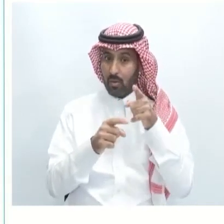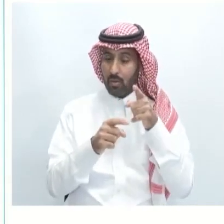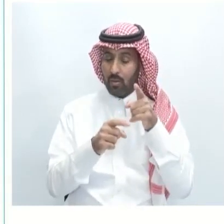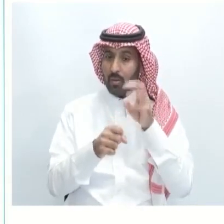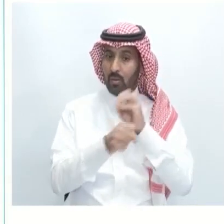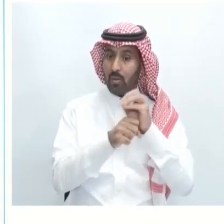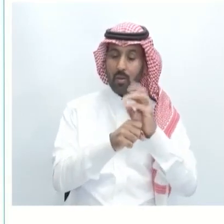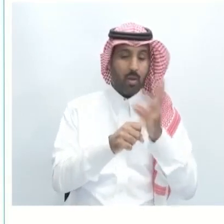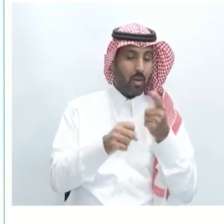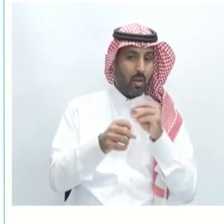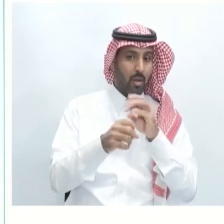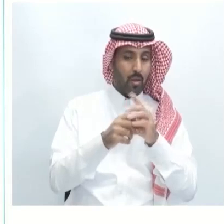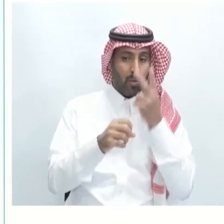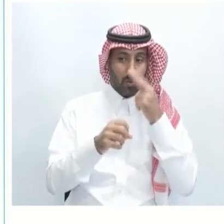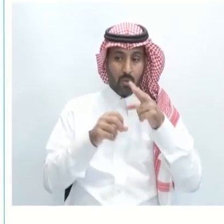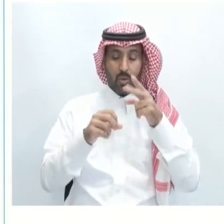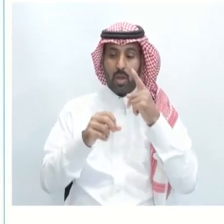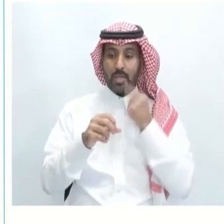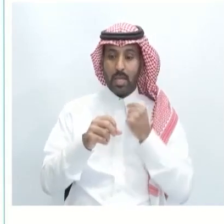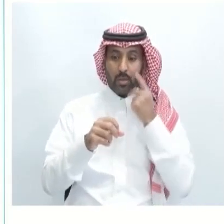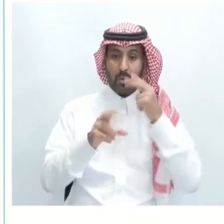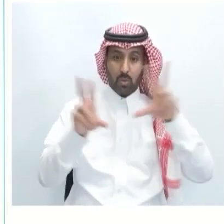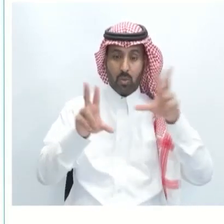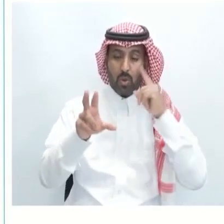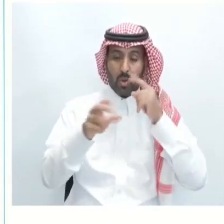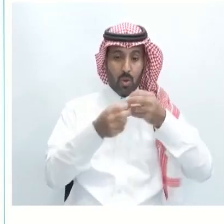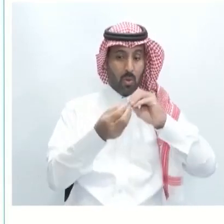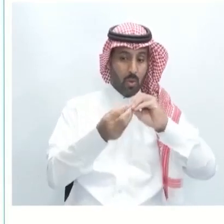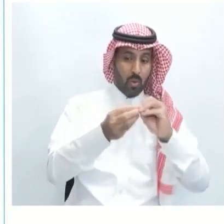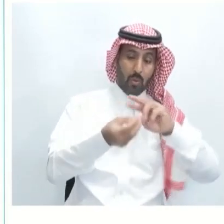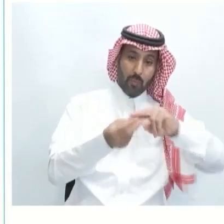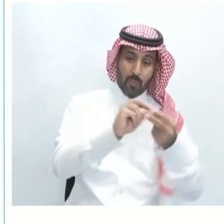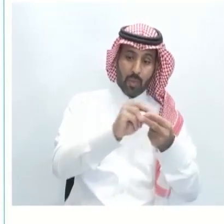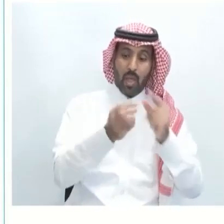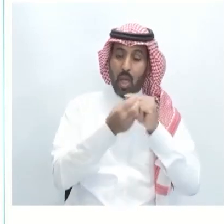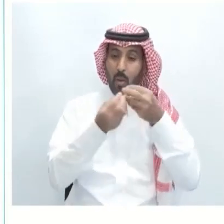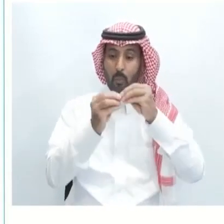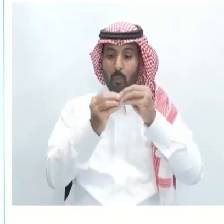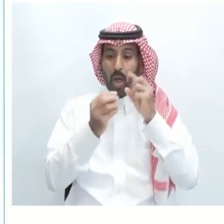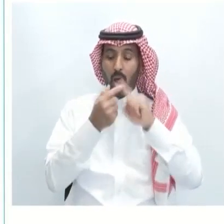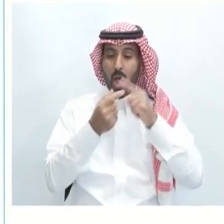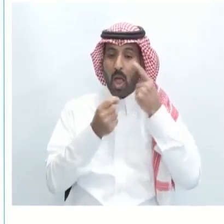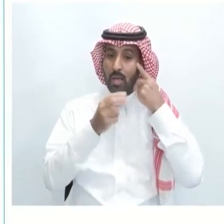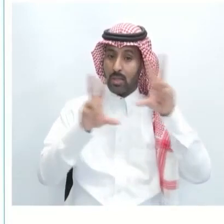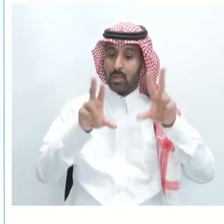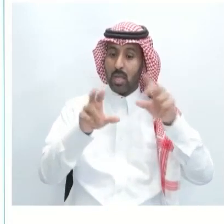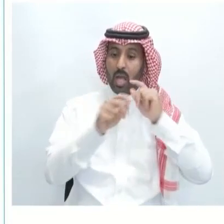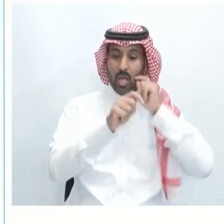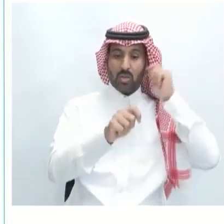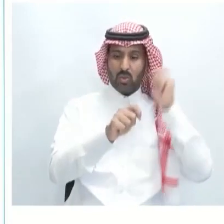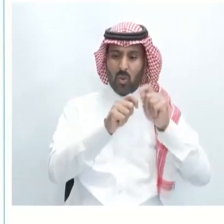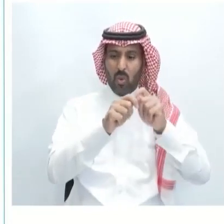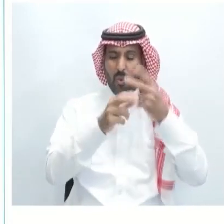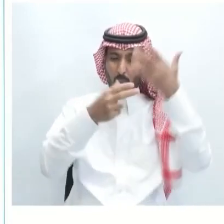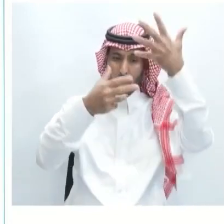He explained that all that viewers needed to do to convert their black and white televisions to color was to pull a nylon stocking over the